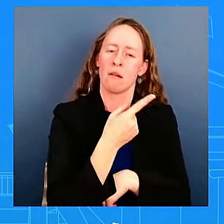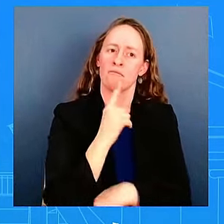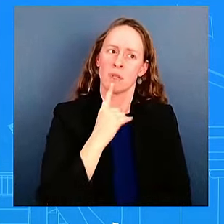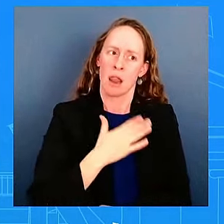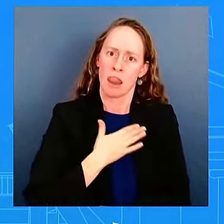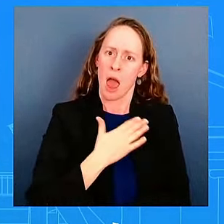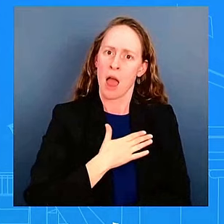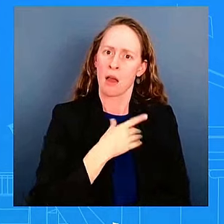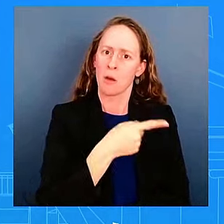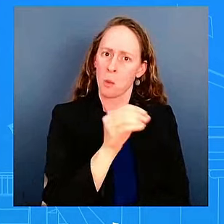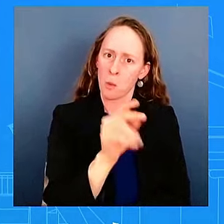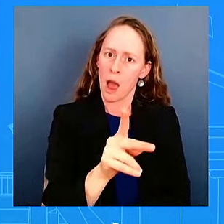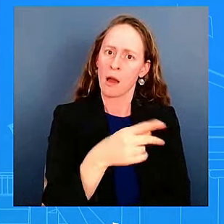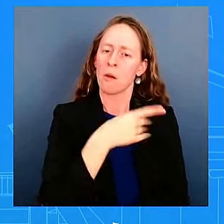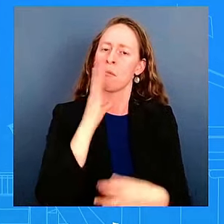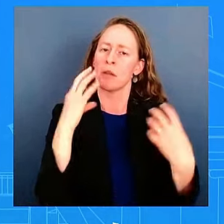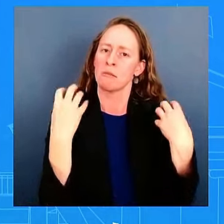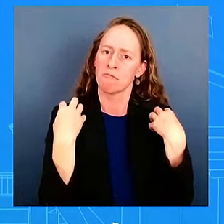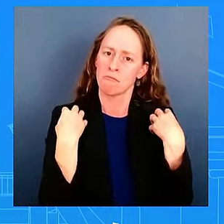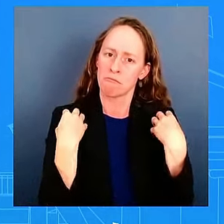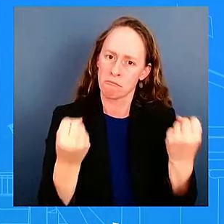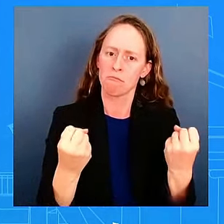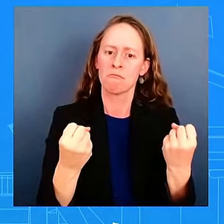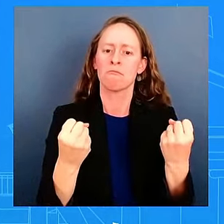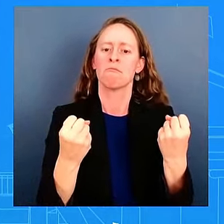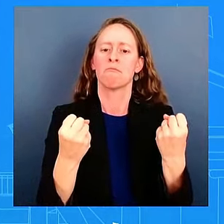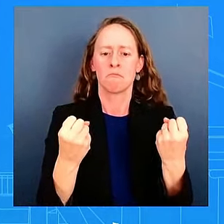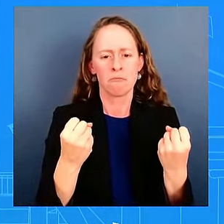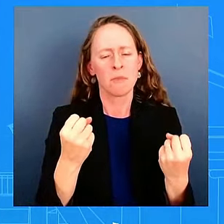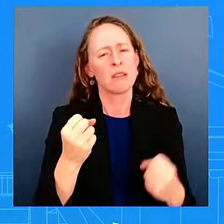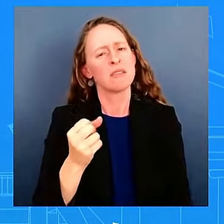conversation with him, and that the president and the first lady will continue to